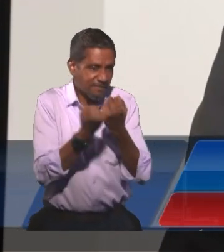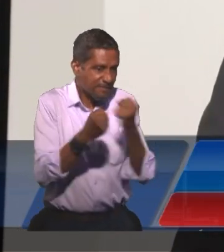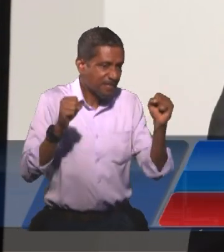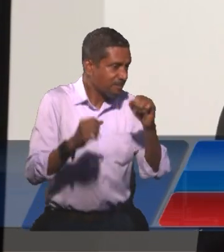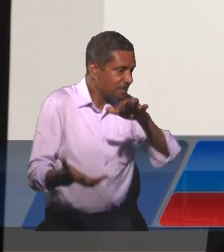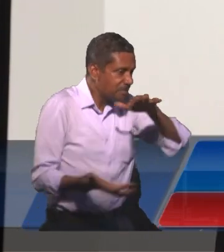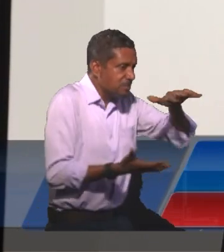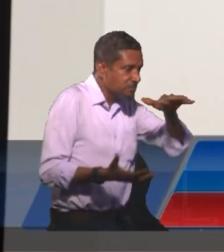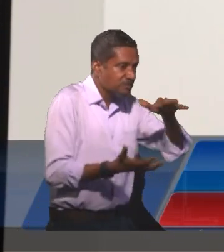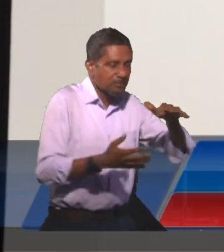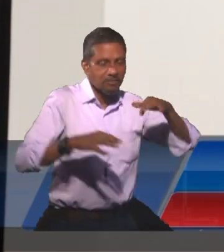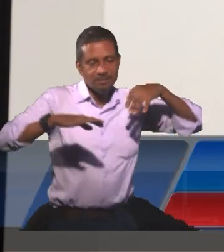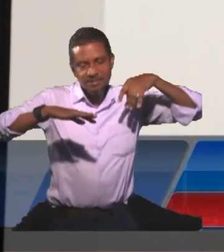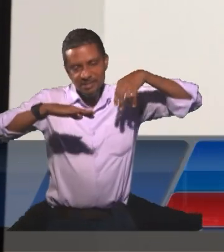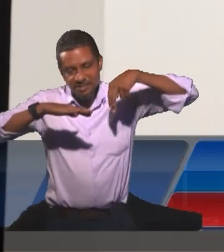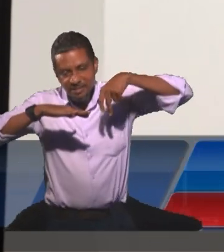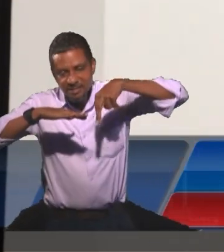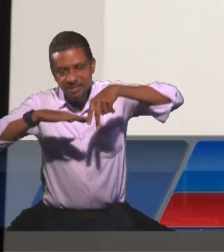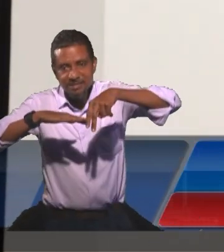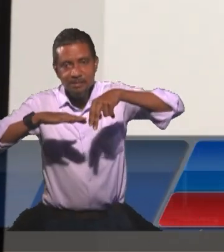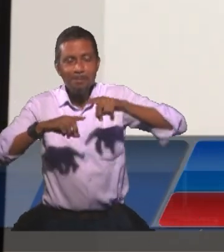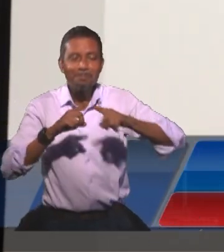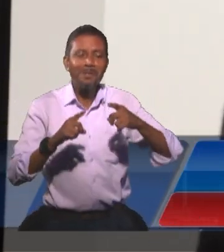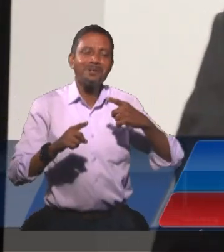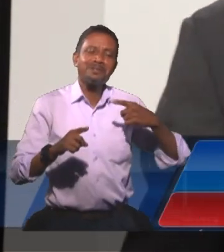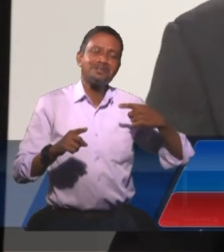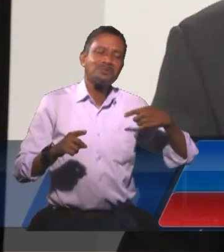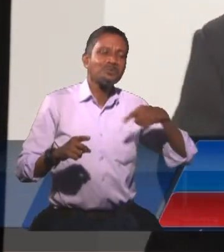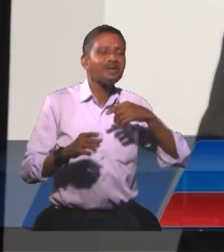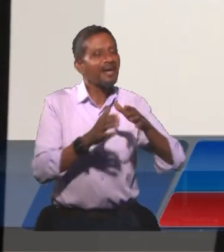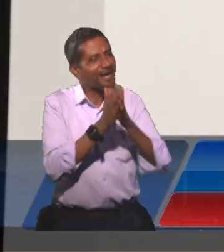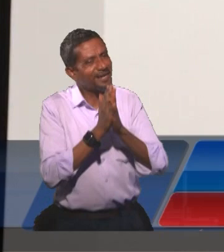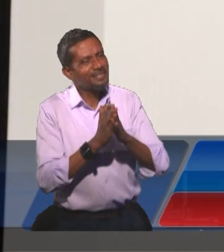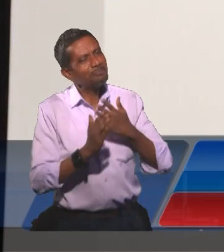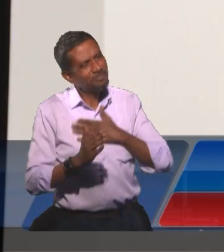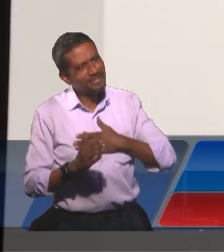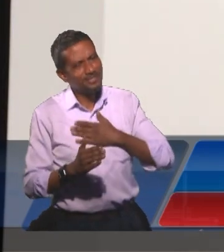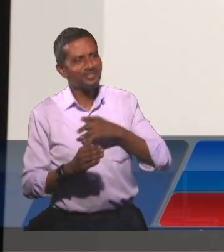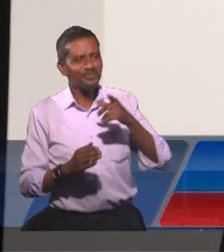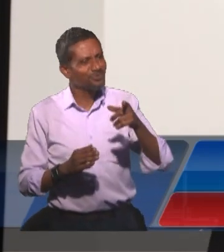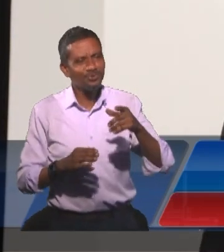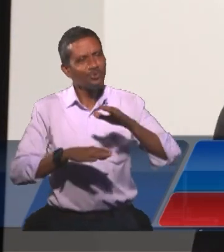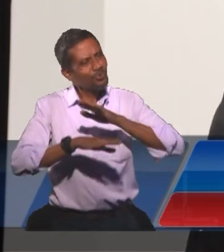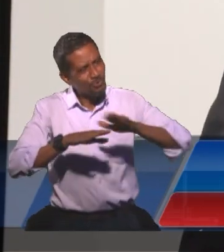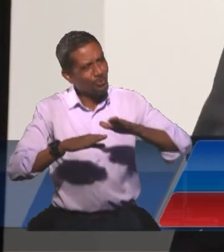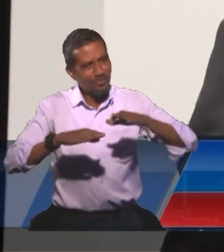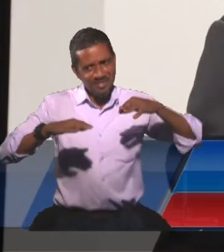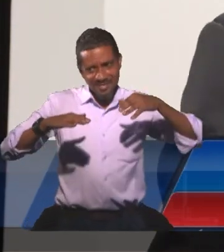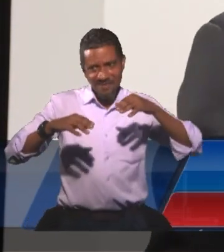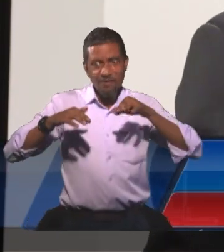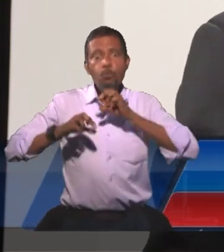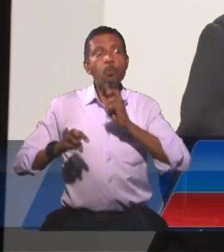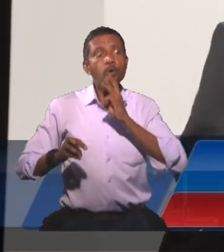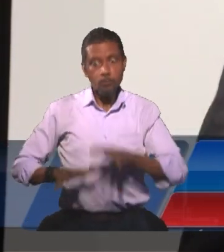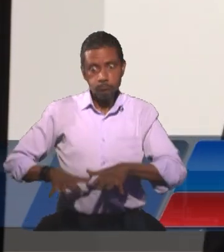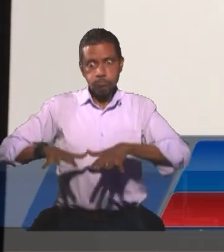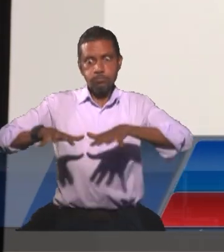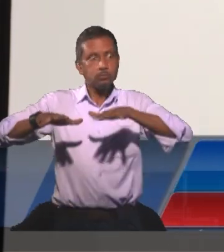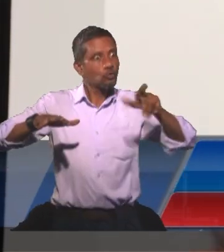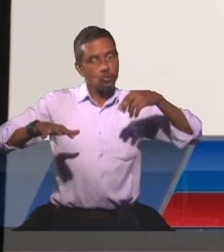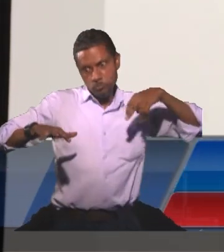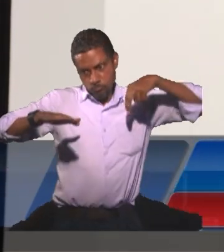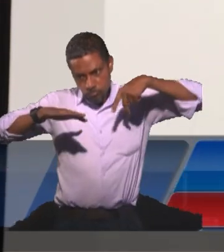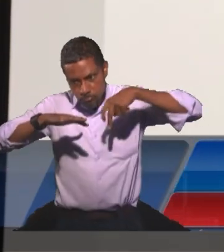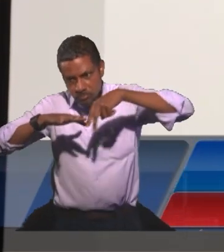do ask you to resist the temptation to go into flood waters unnecessarily. Sometimes you see our